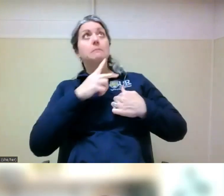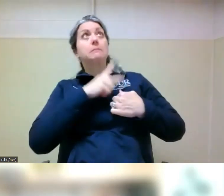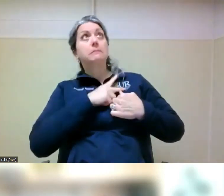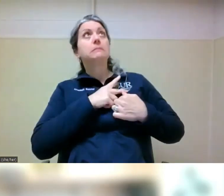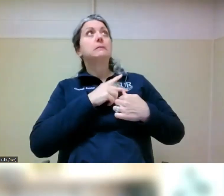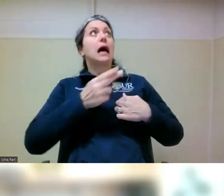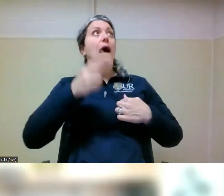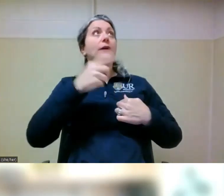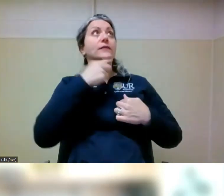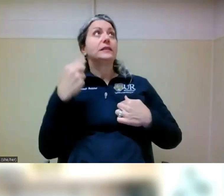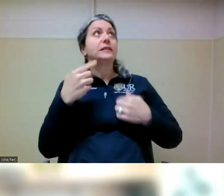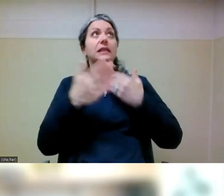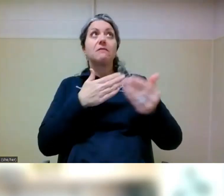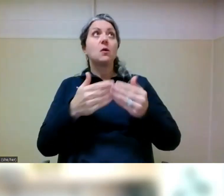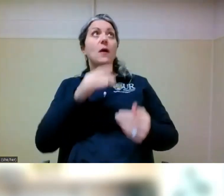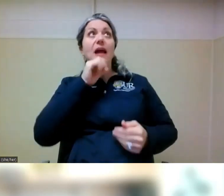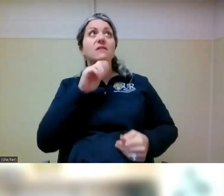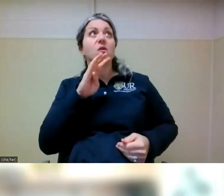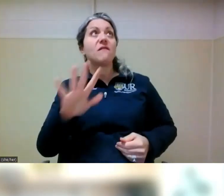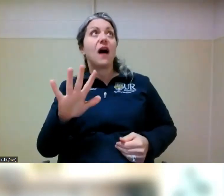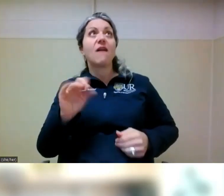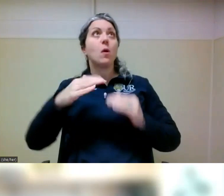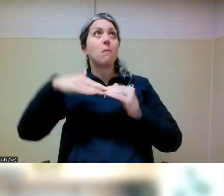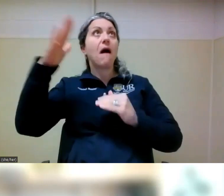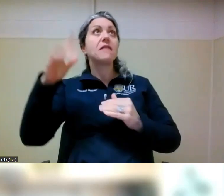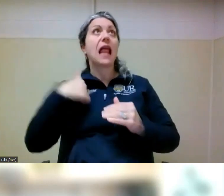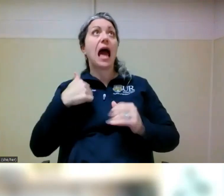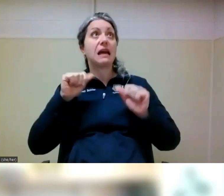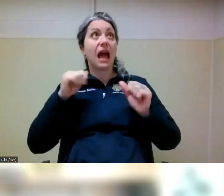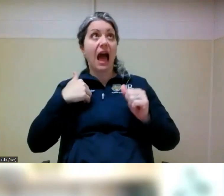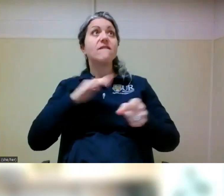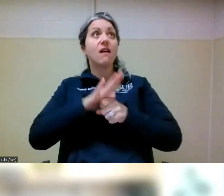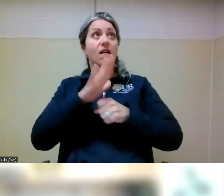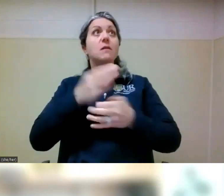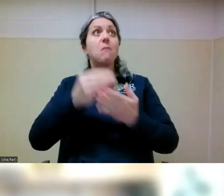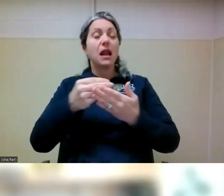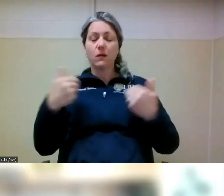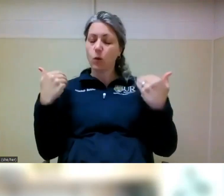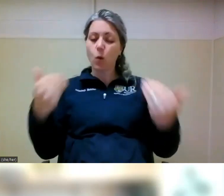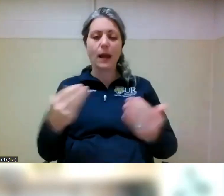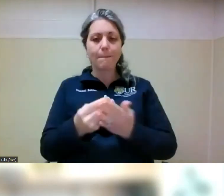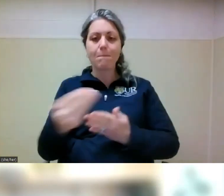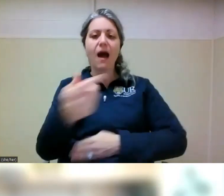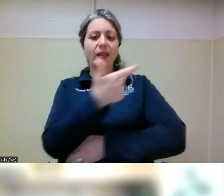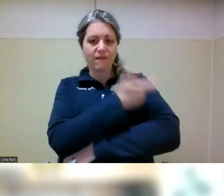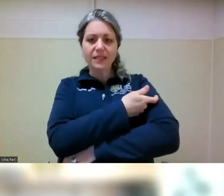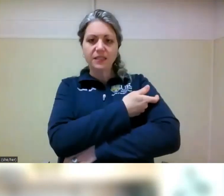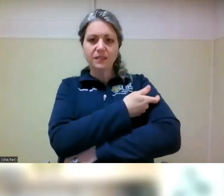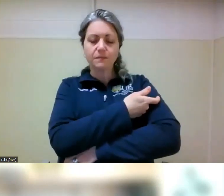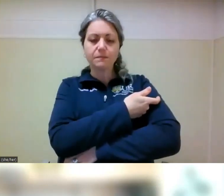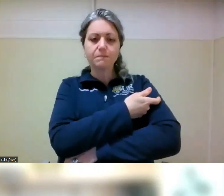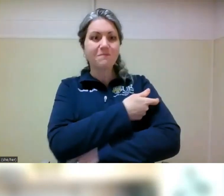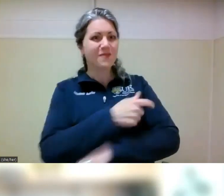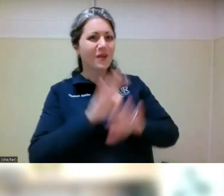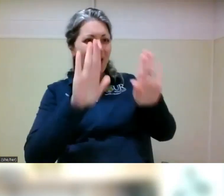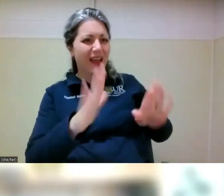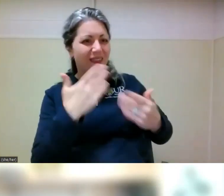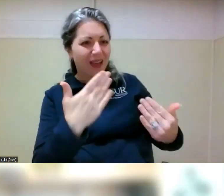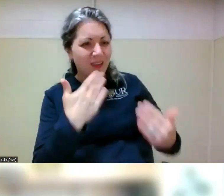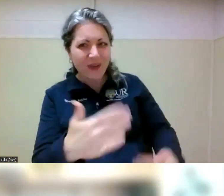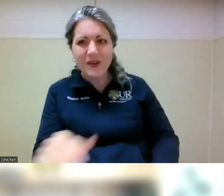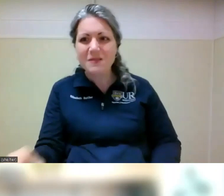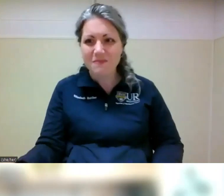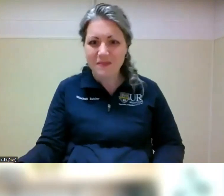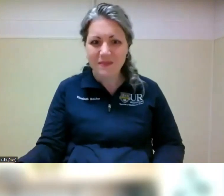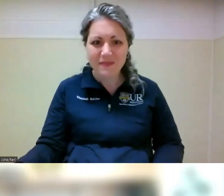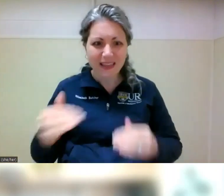if you're at the age of 45 and you're financially able, I would still get the vaccine. Great, thank you. All right,